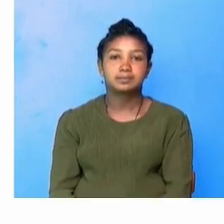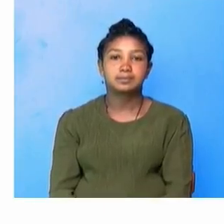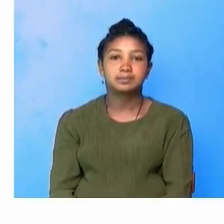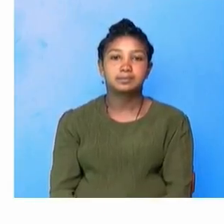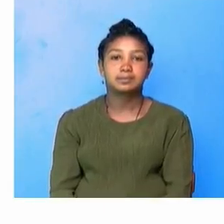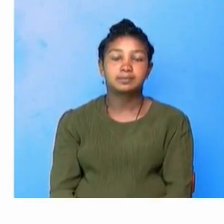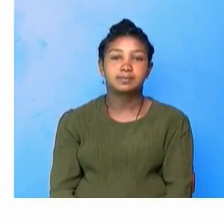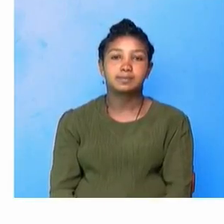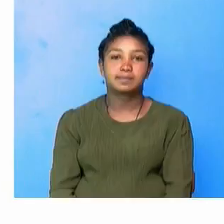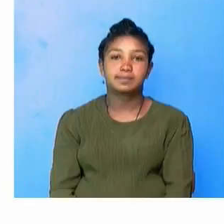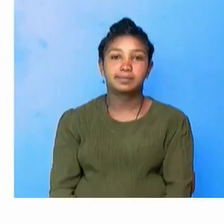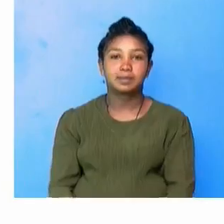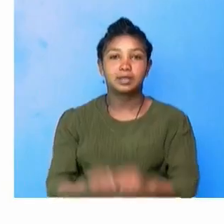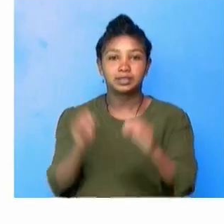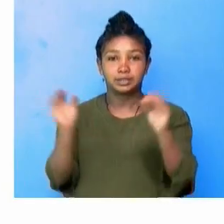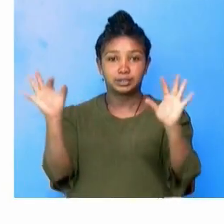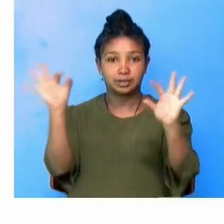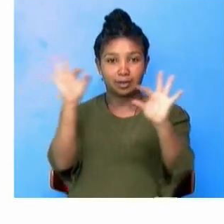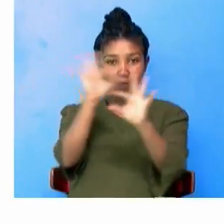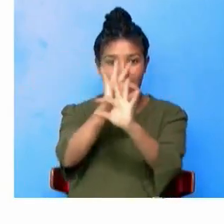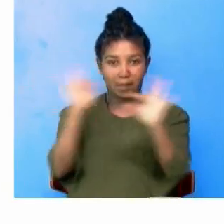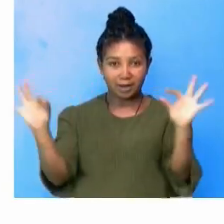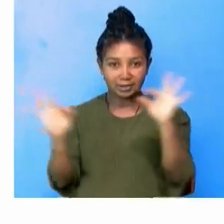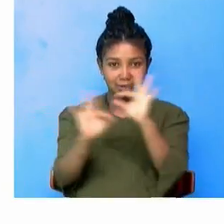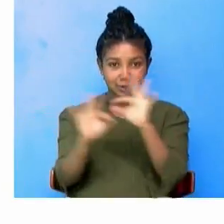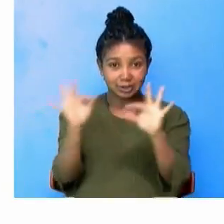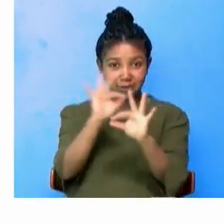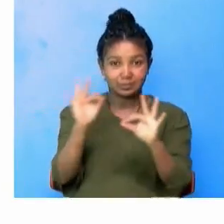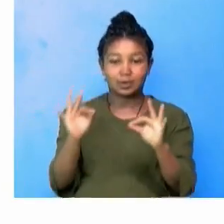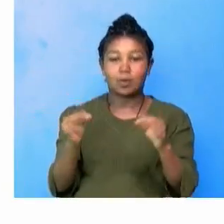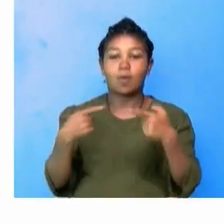Match the opposite